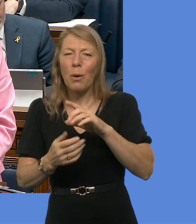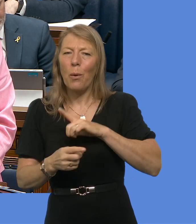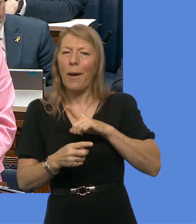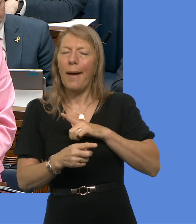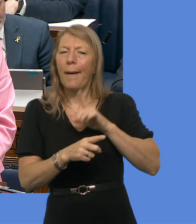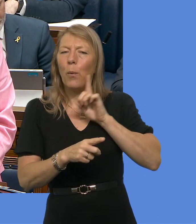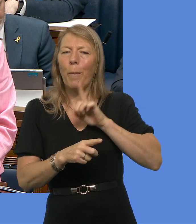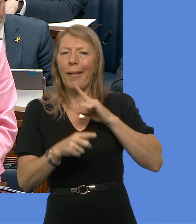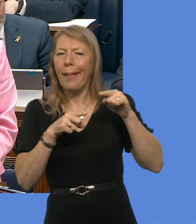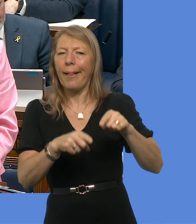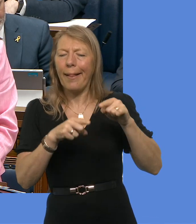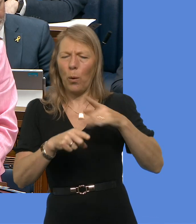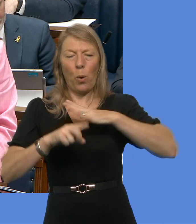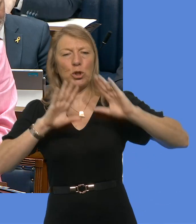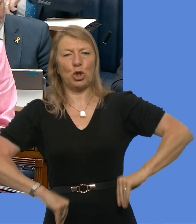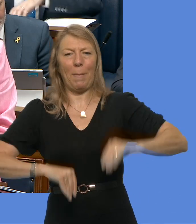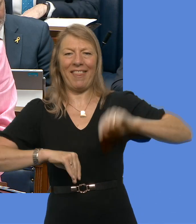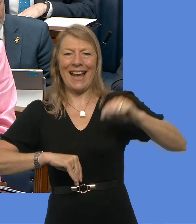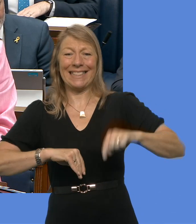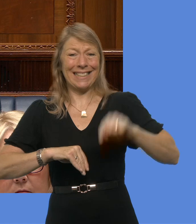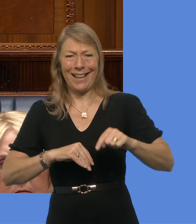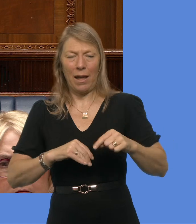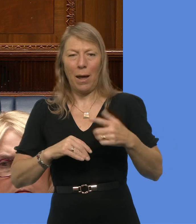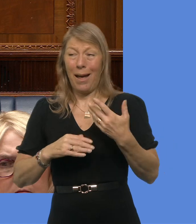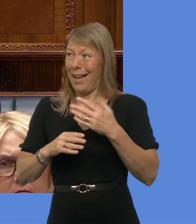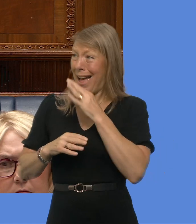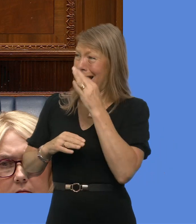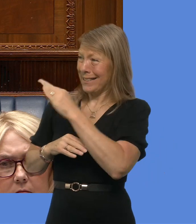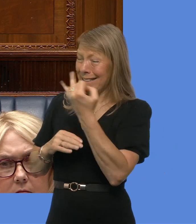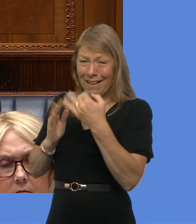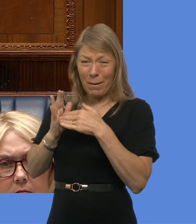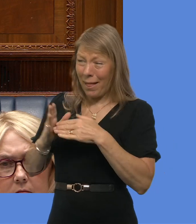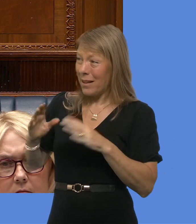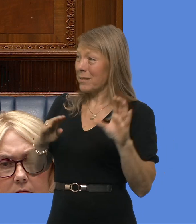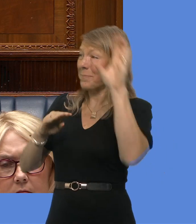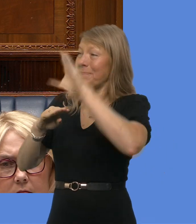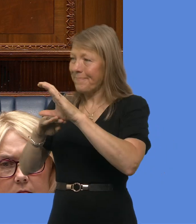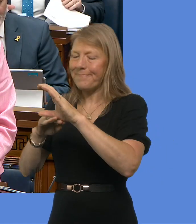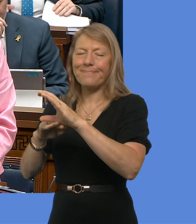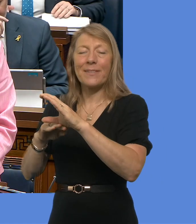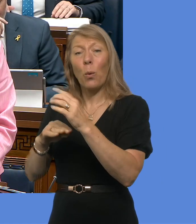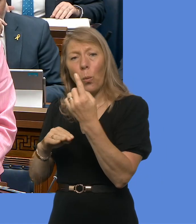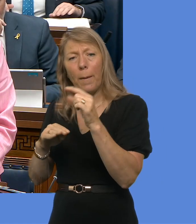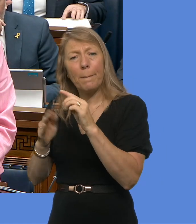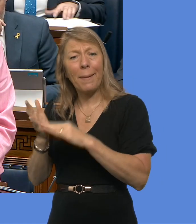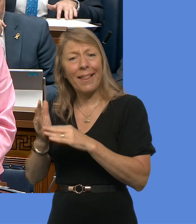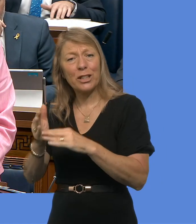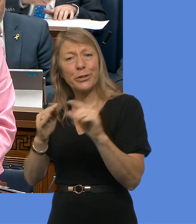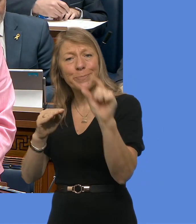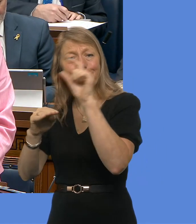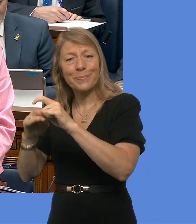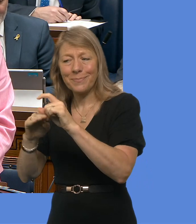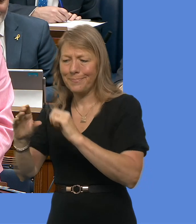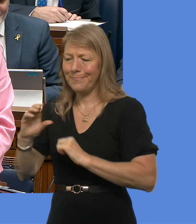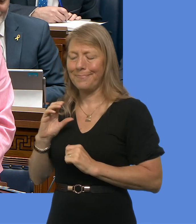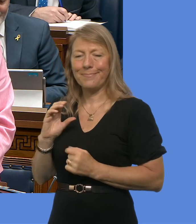strategies. Unfortunately, we were only able to secure £1 million of additional funds, and when you take into account inflationary increase and other pressures, it doesn't